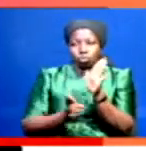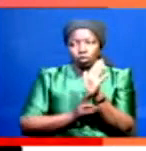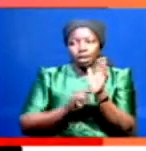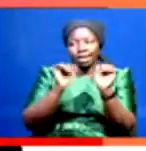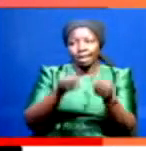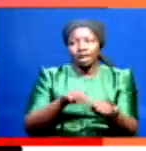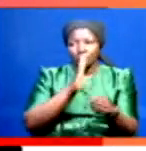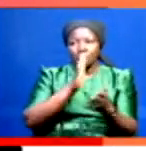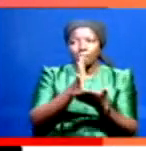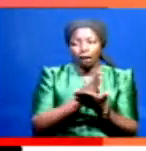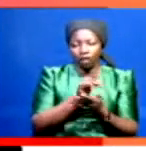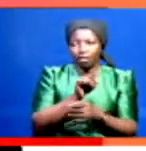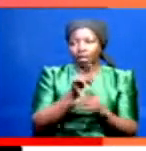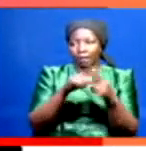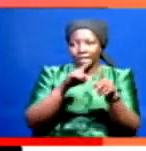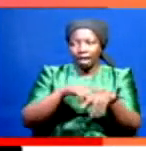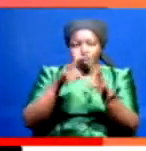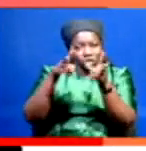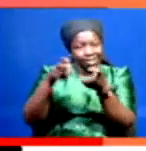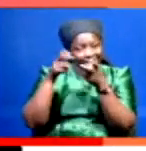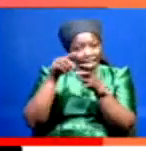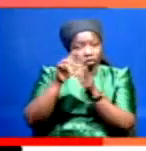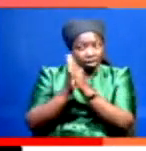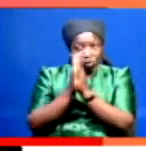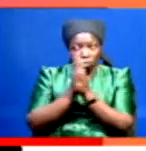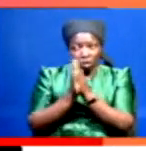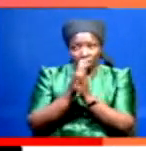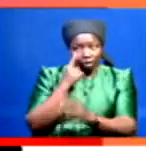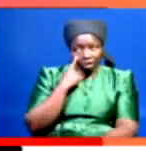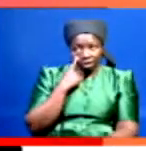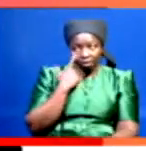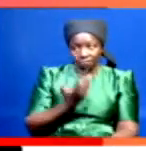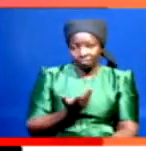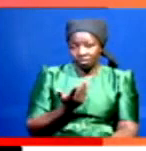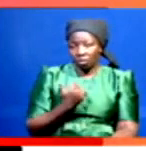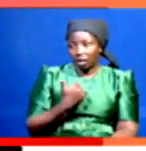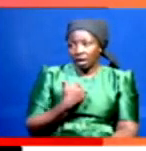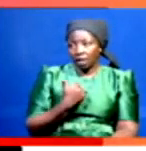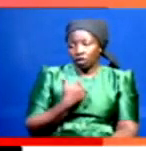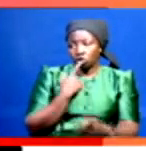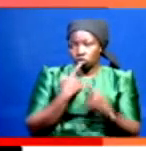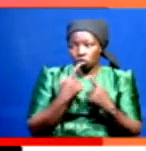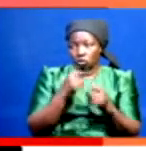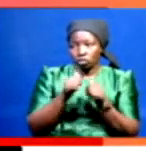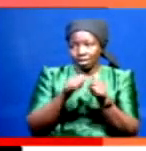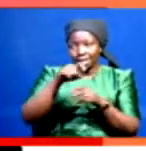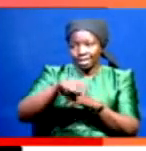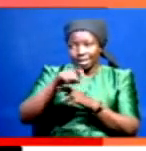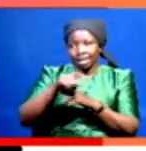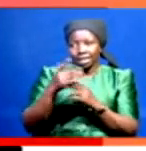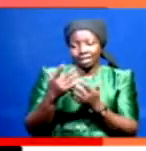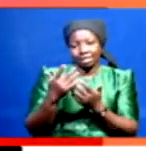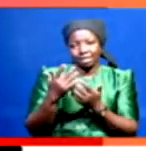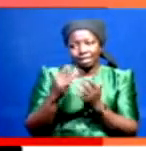it. Mm-hmm. But when you listen to such a story, you see there is more conversation that is needed beyond regulation.